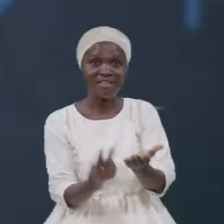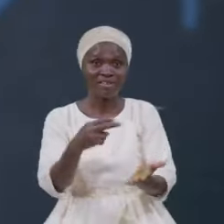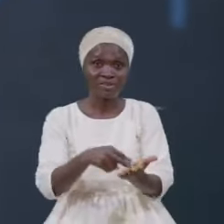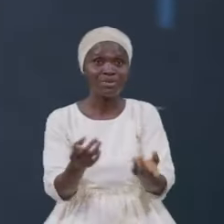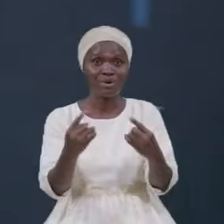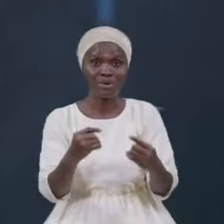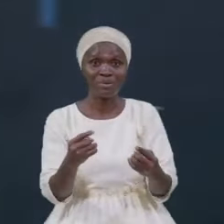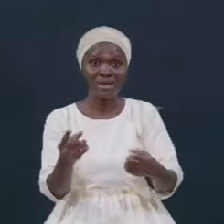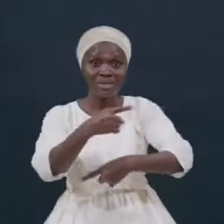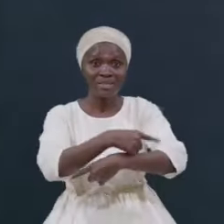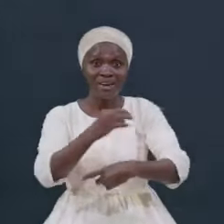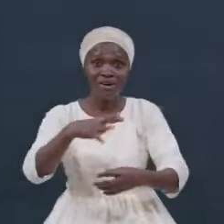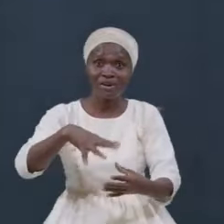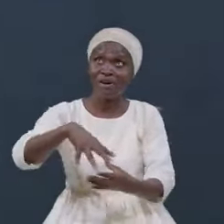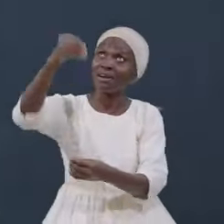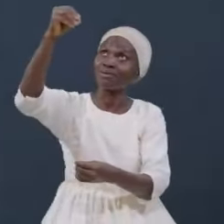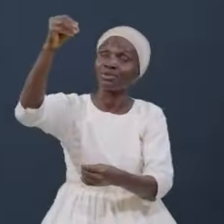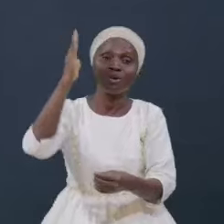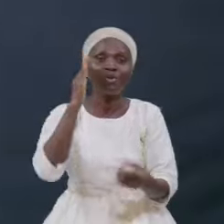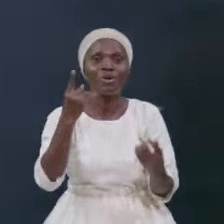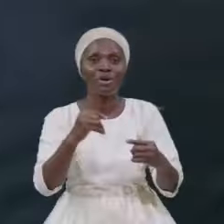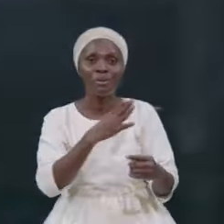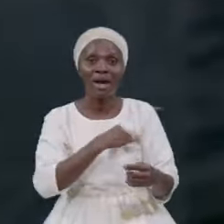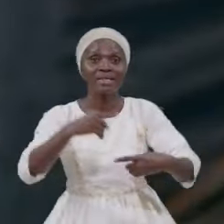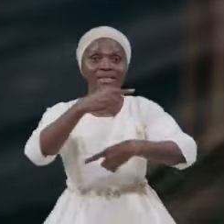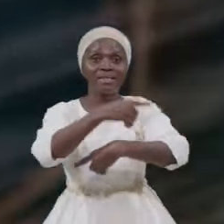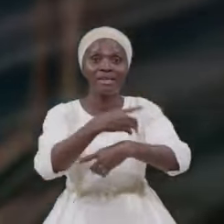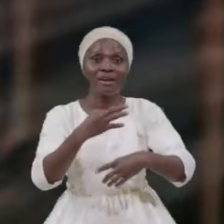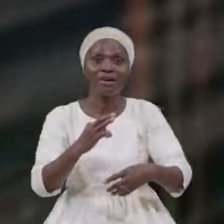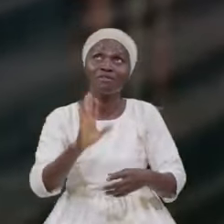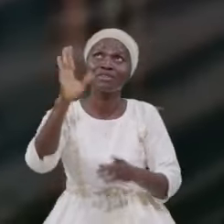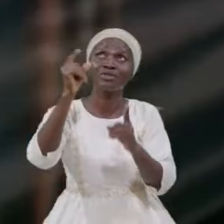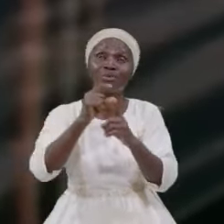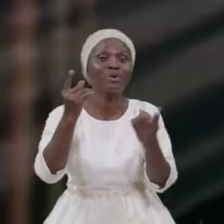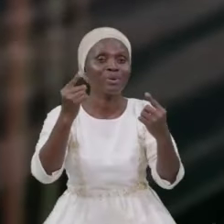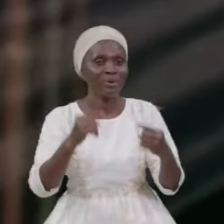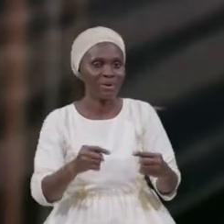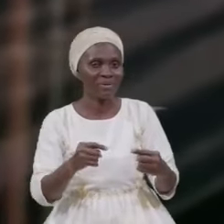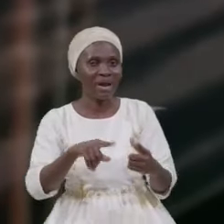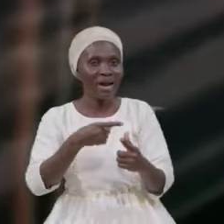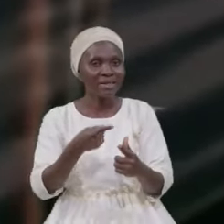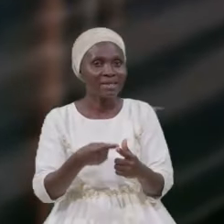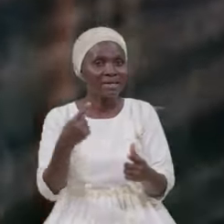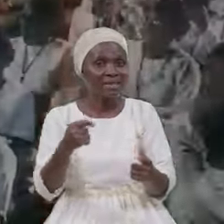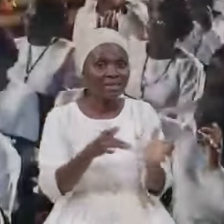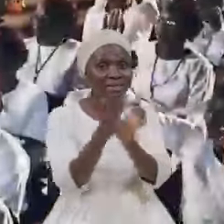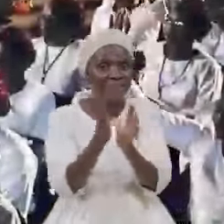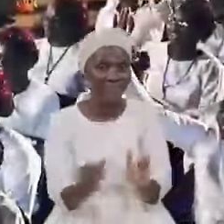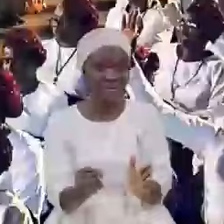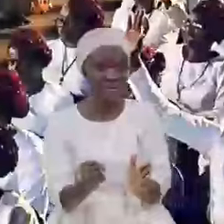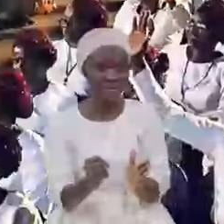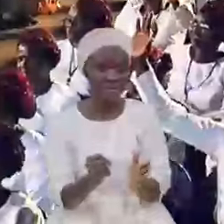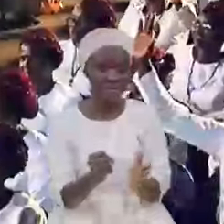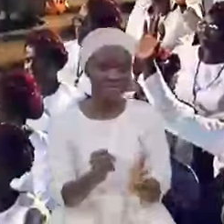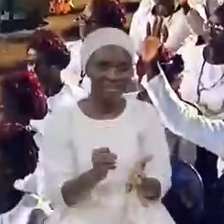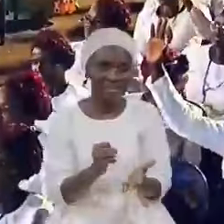reward will come, and the saints go marching in, will I be there?